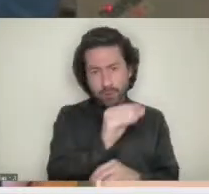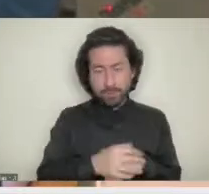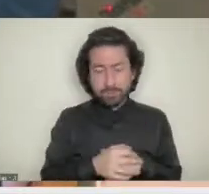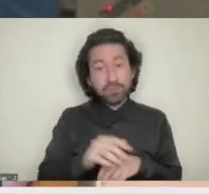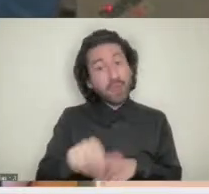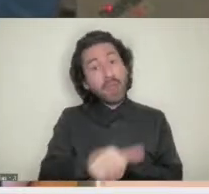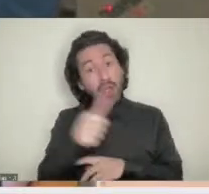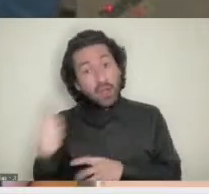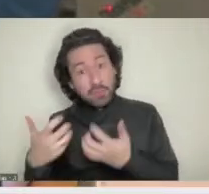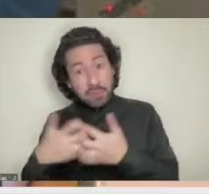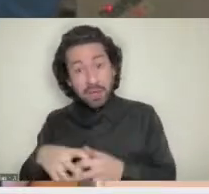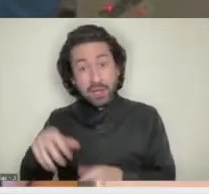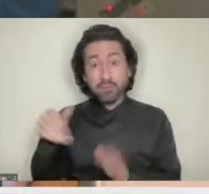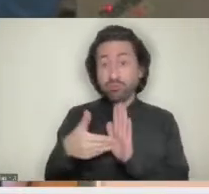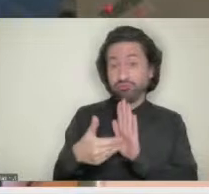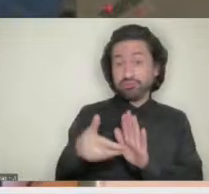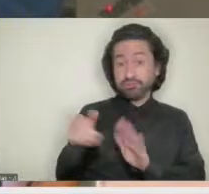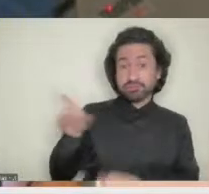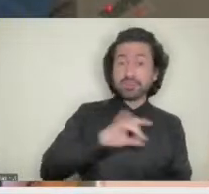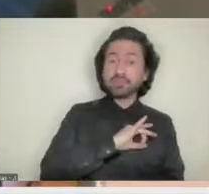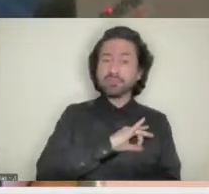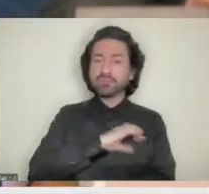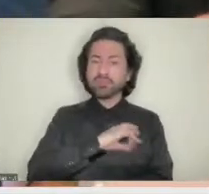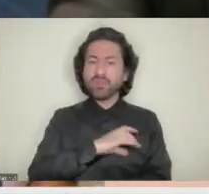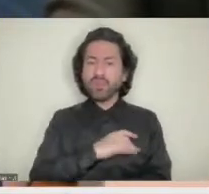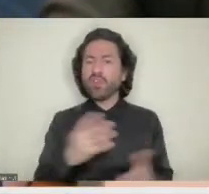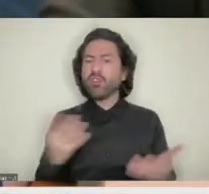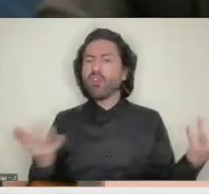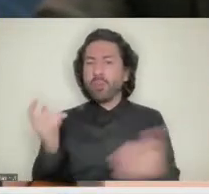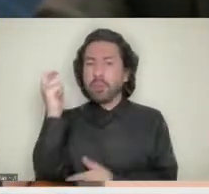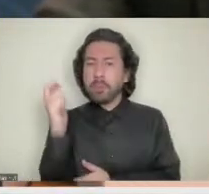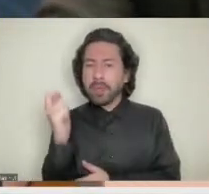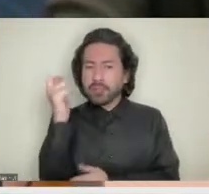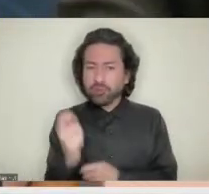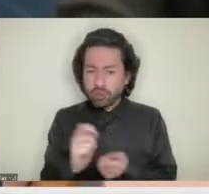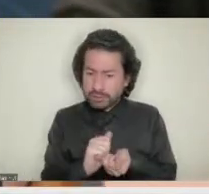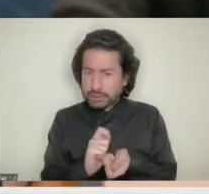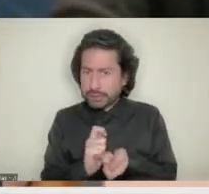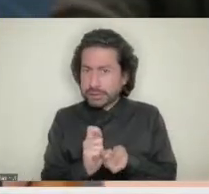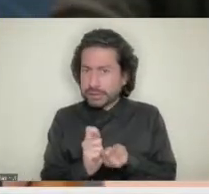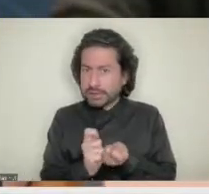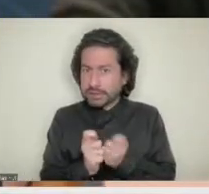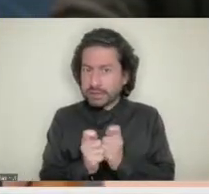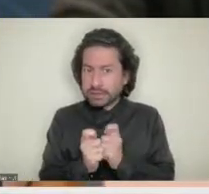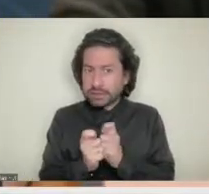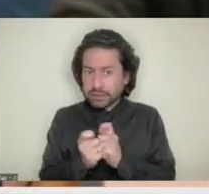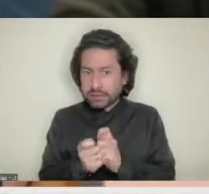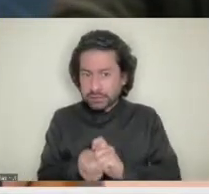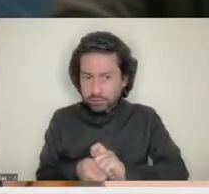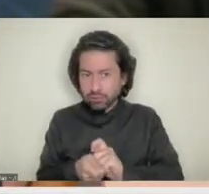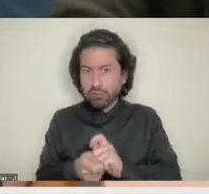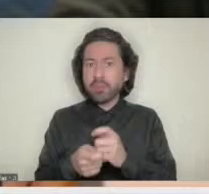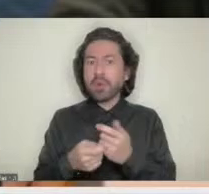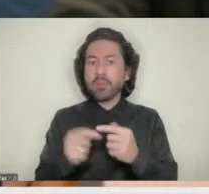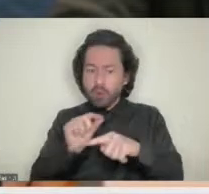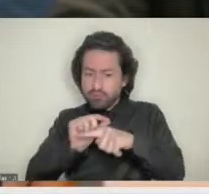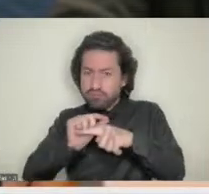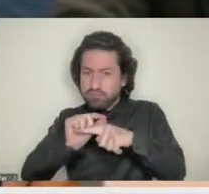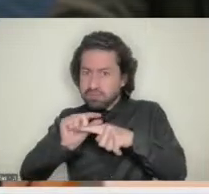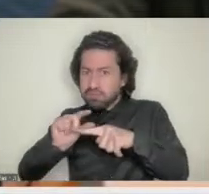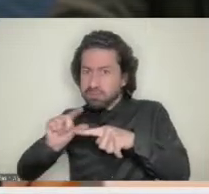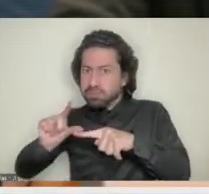people. There are other mechanisms, for example, in Chile, of how pensions are adjusted with calendars